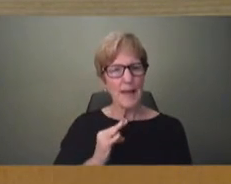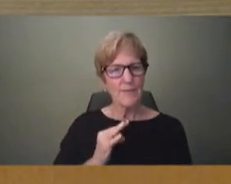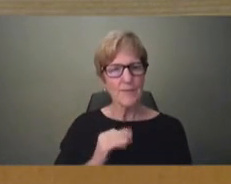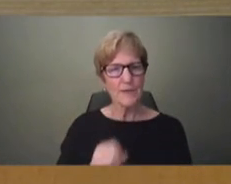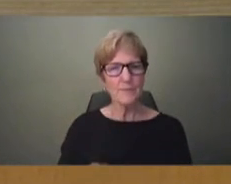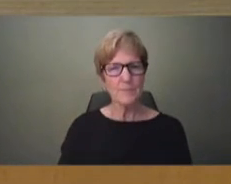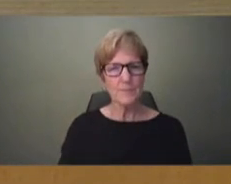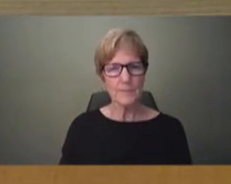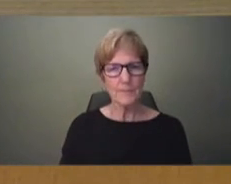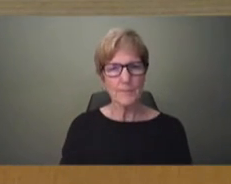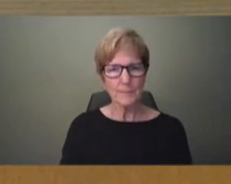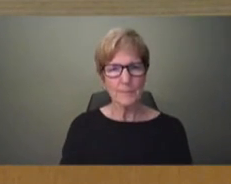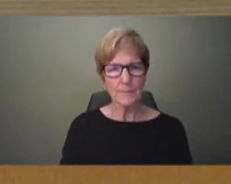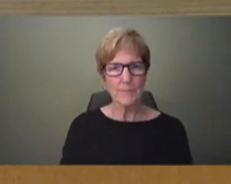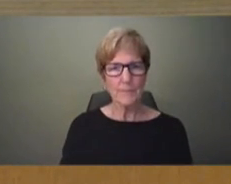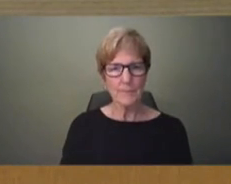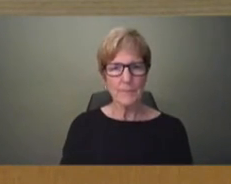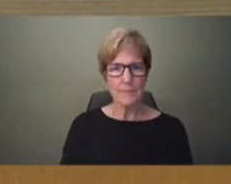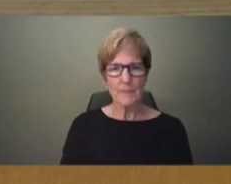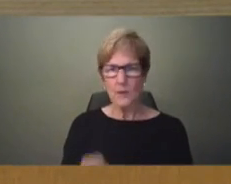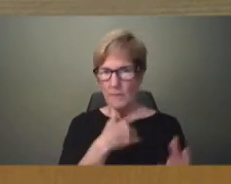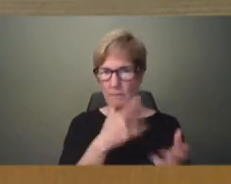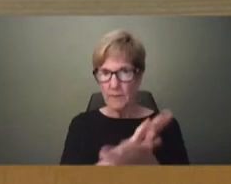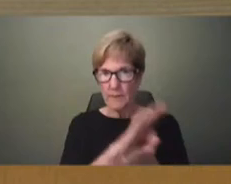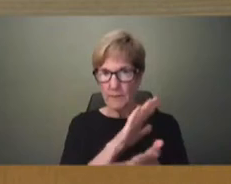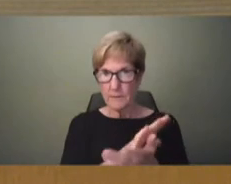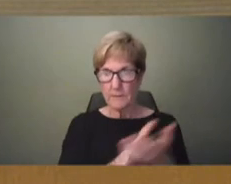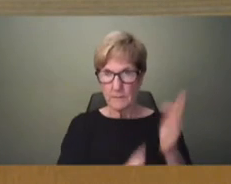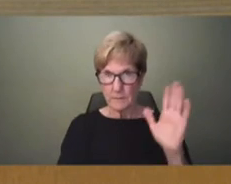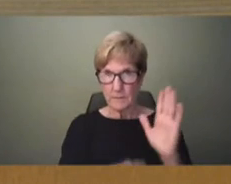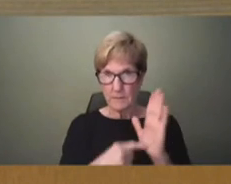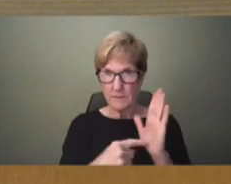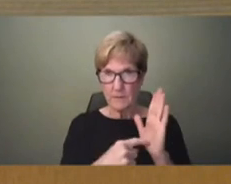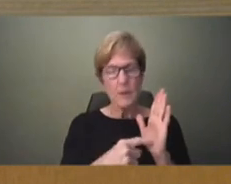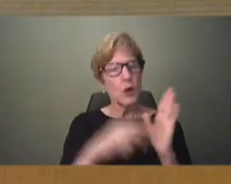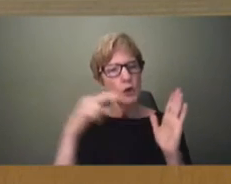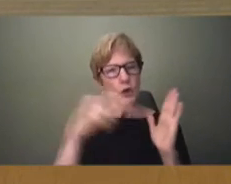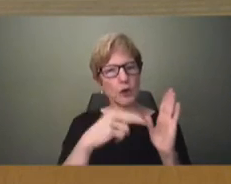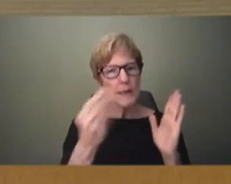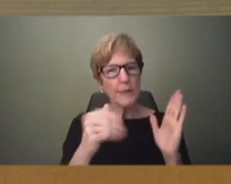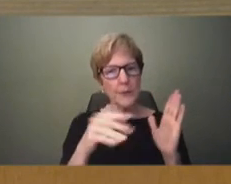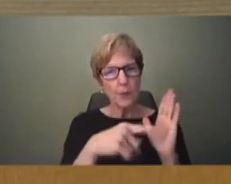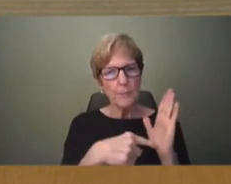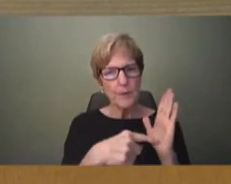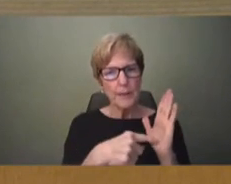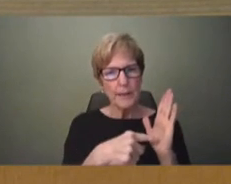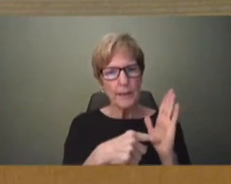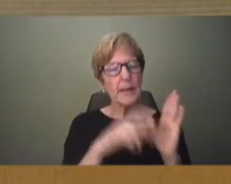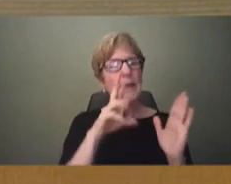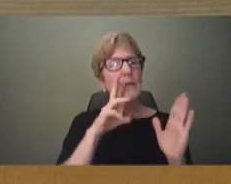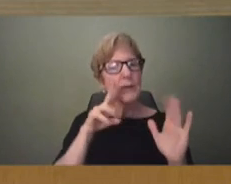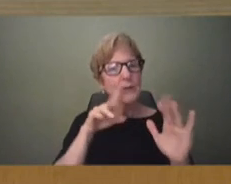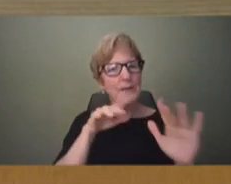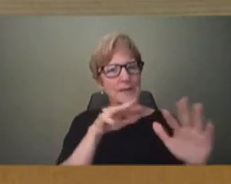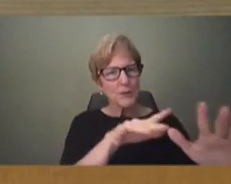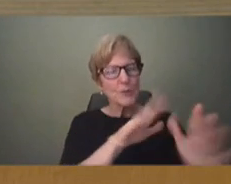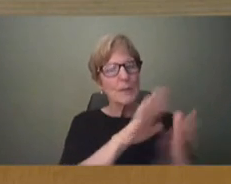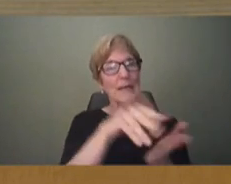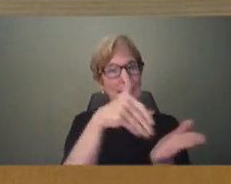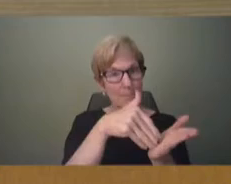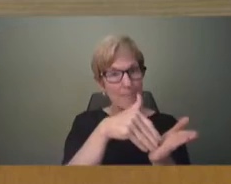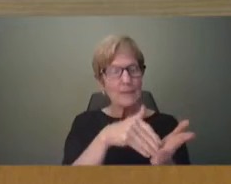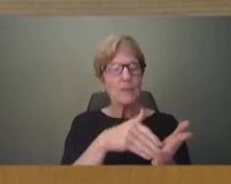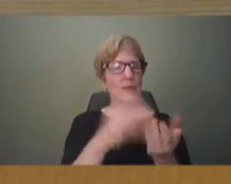um you got these look at the property there's a stream in the middle of the